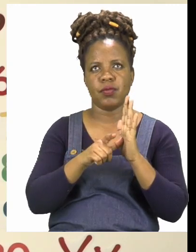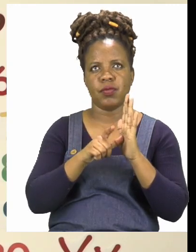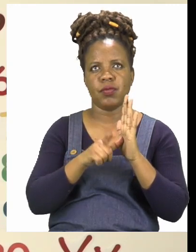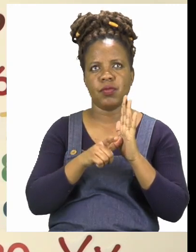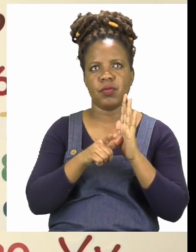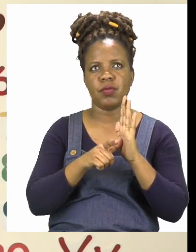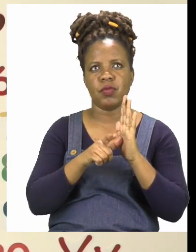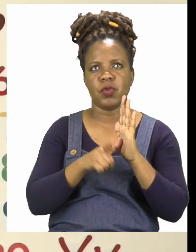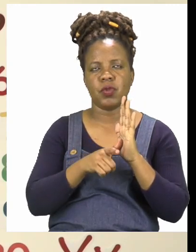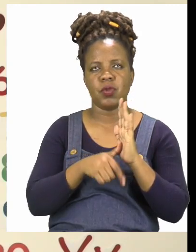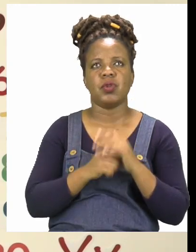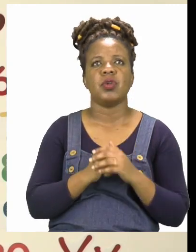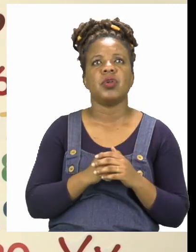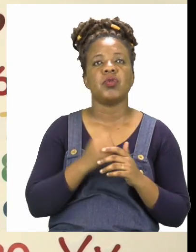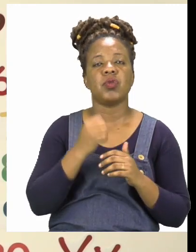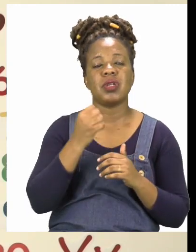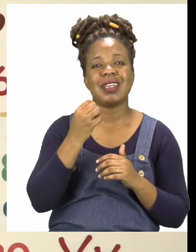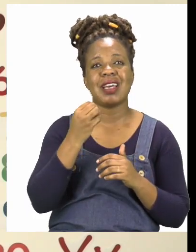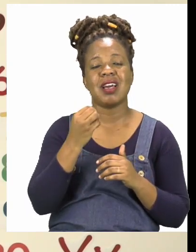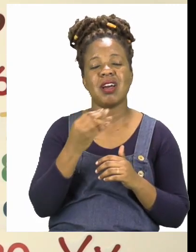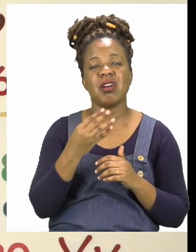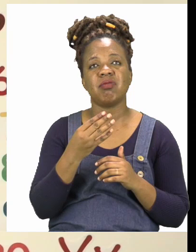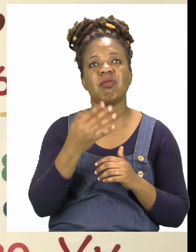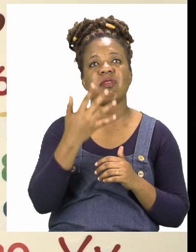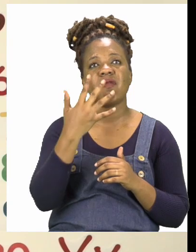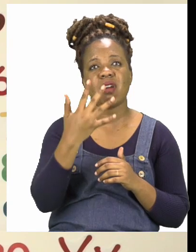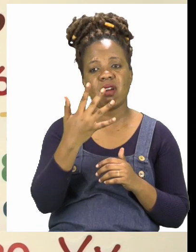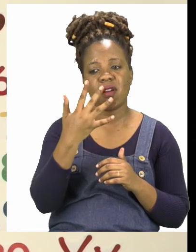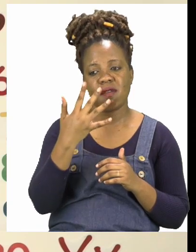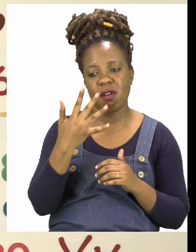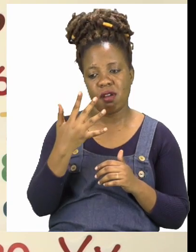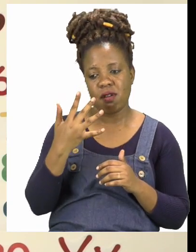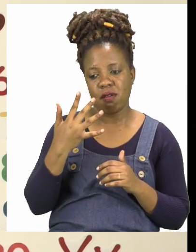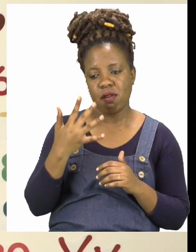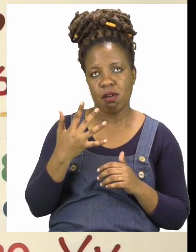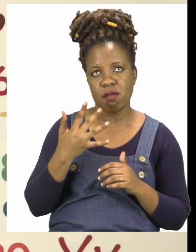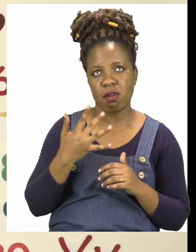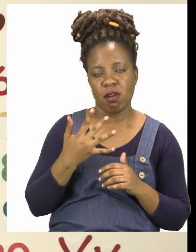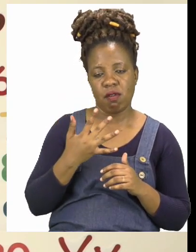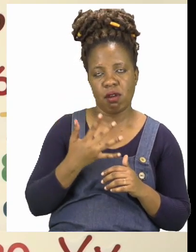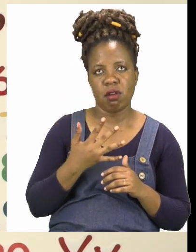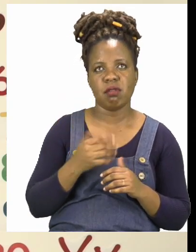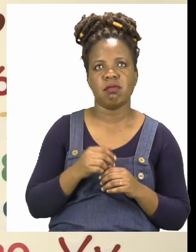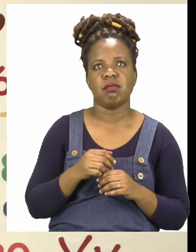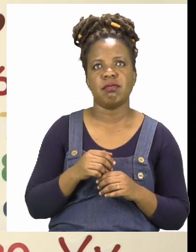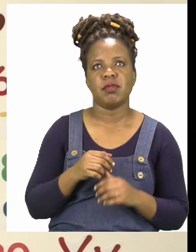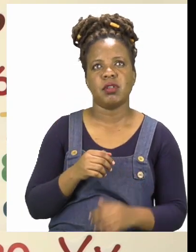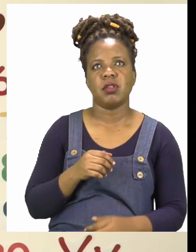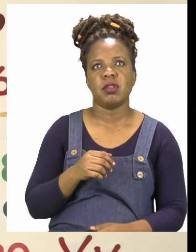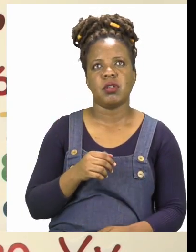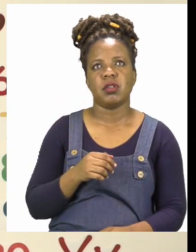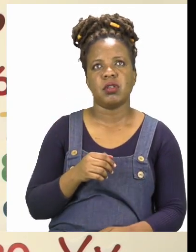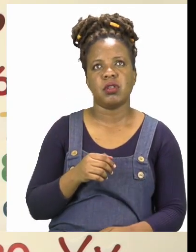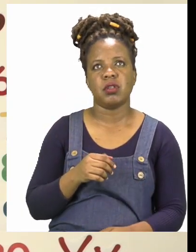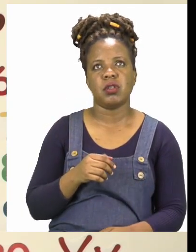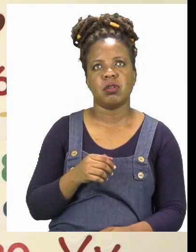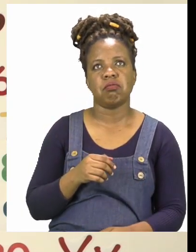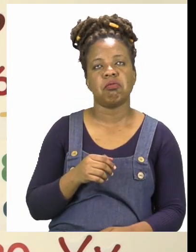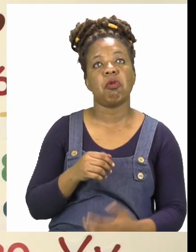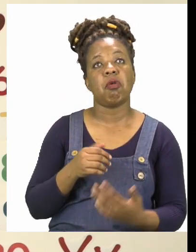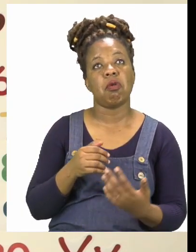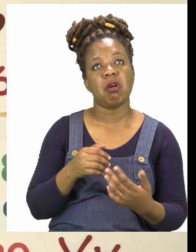5s, like I've shown you here. So 1, 2, 3, 4, 5 means that there are